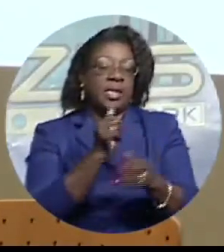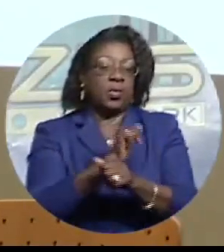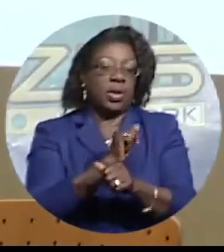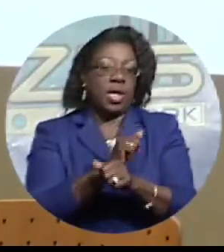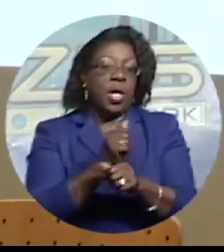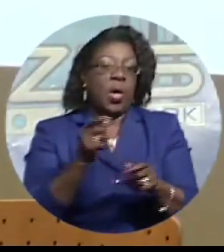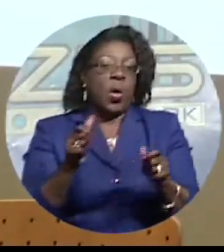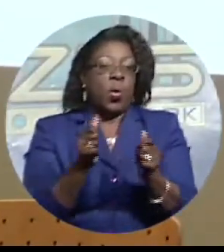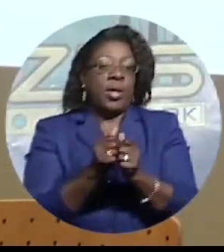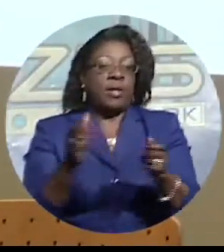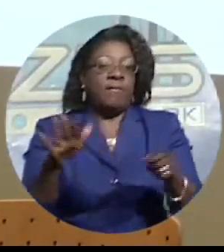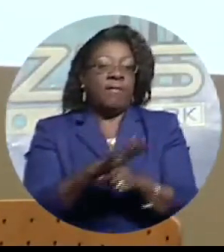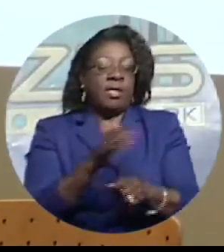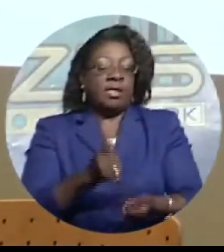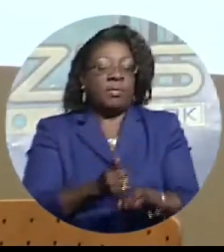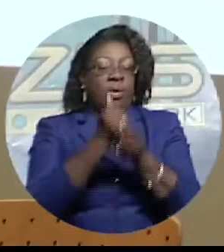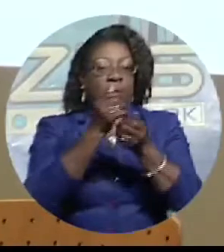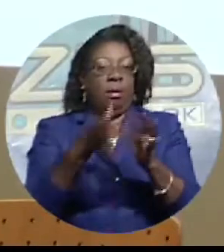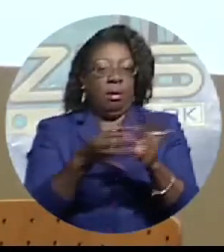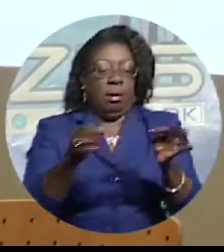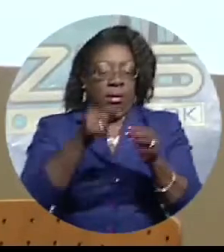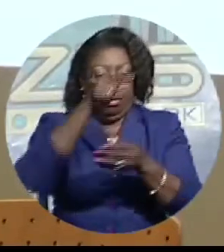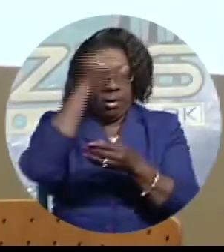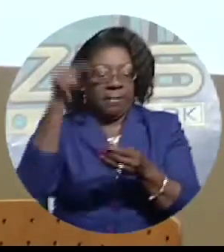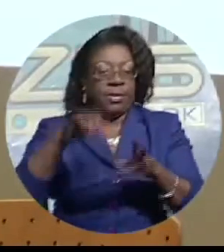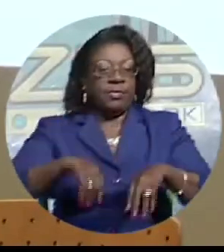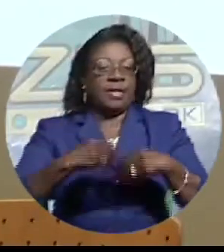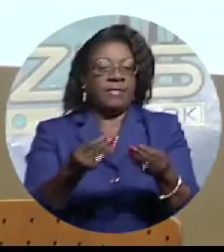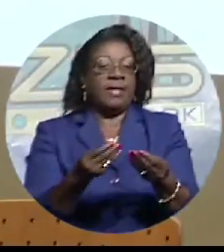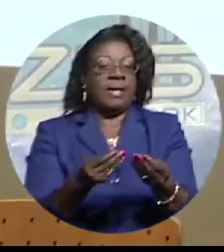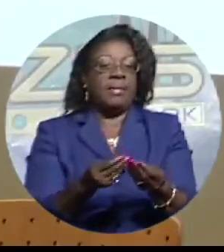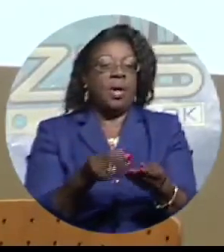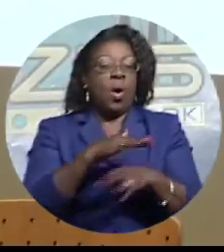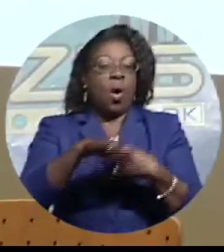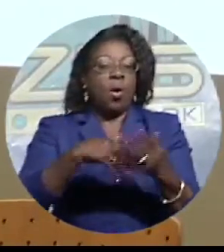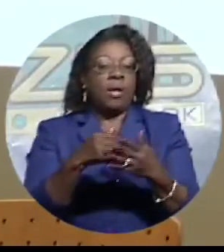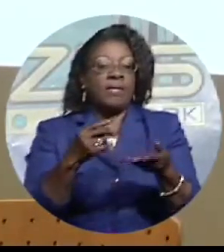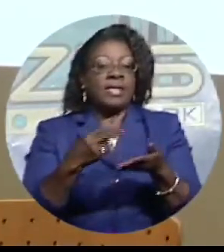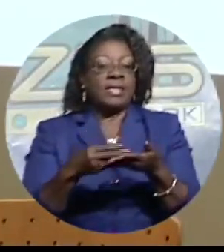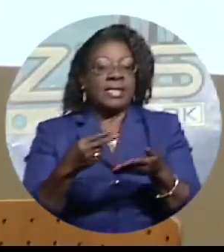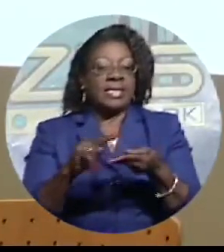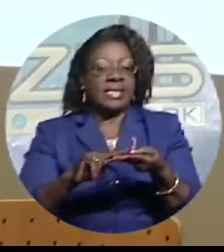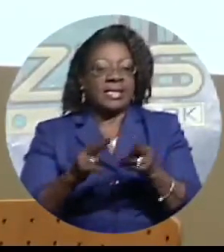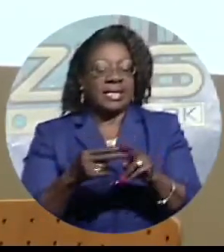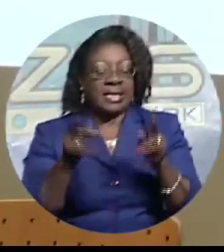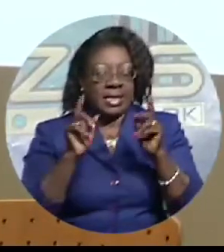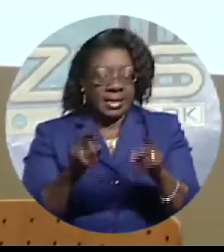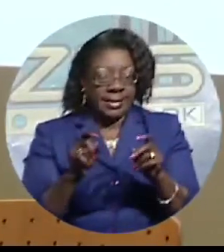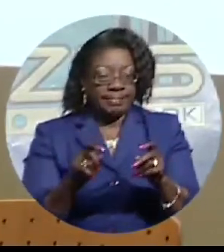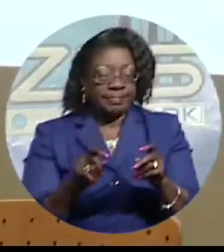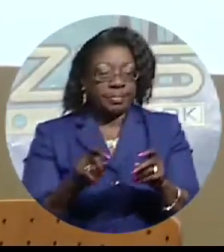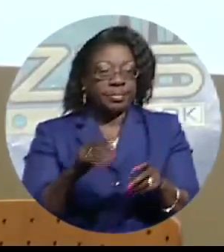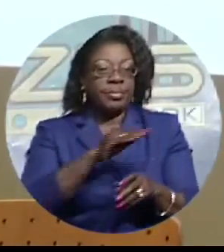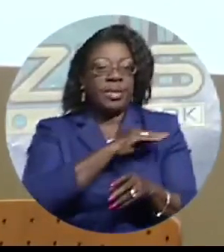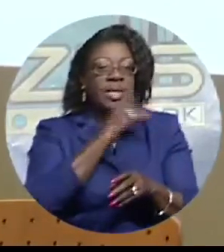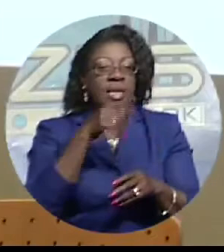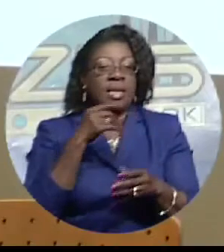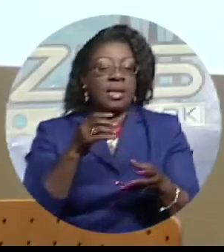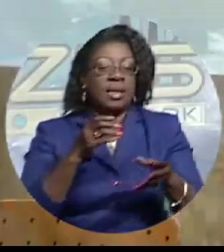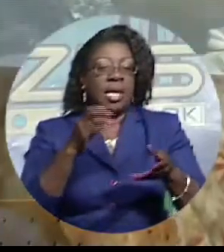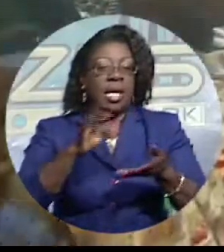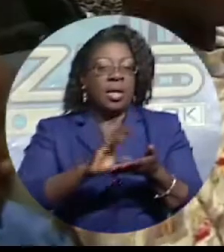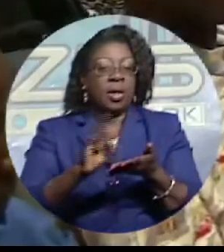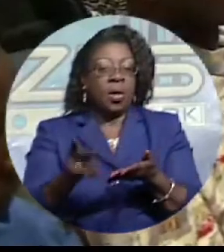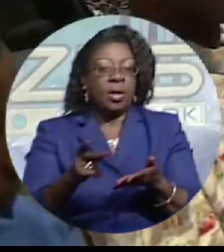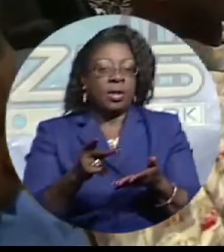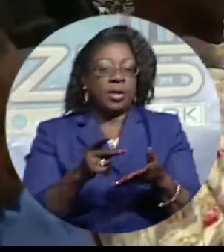of government, who has provided information from finance, statistics, and the central bank where necessary. Meyer said the cost to conduct the